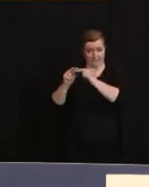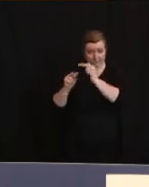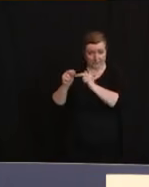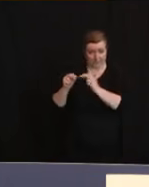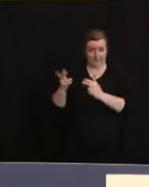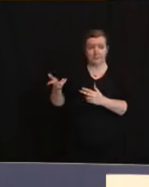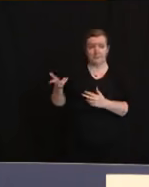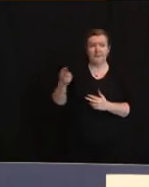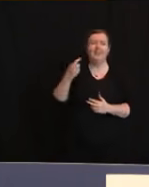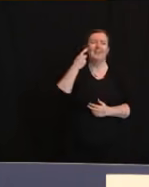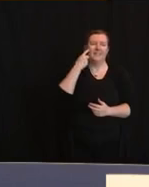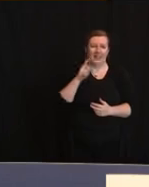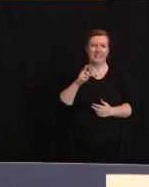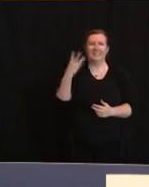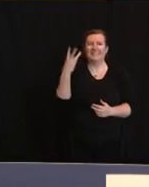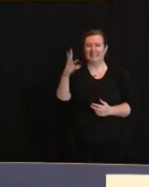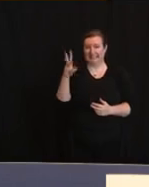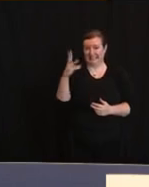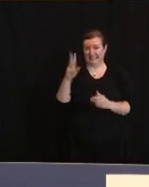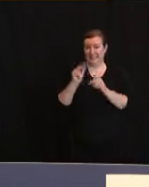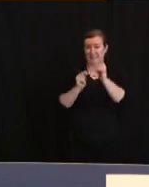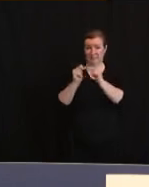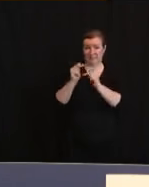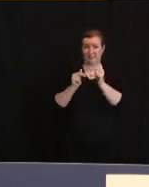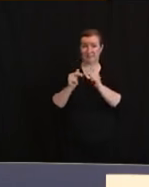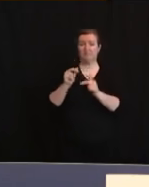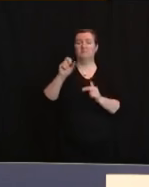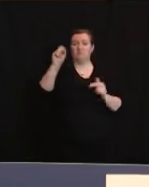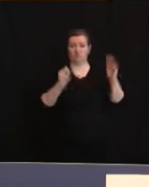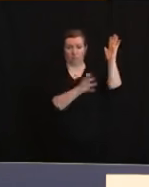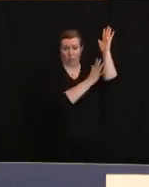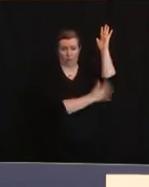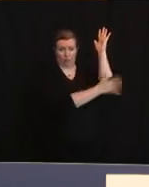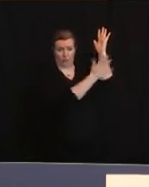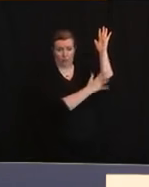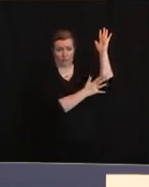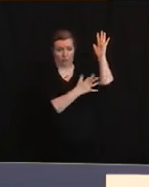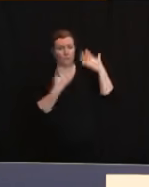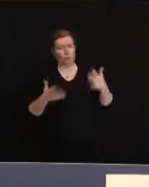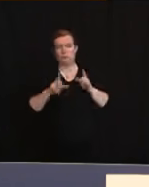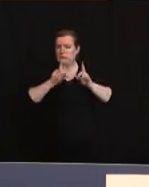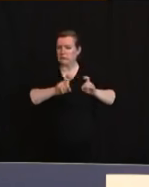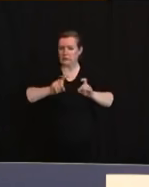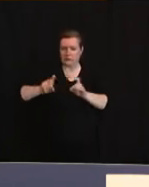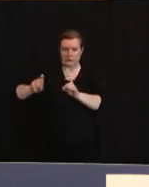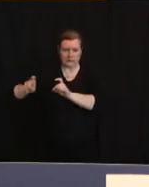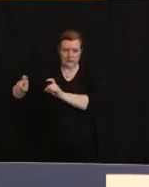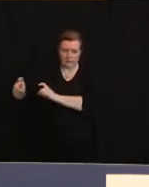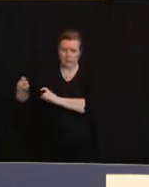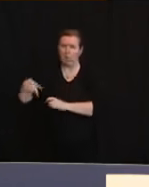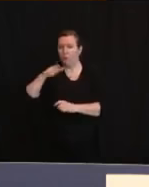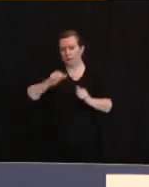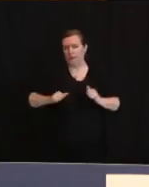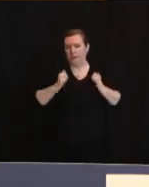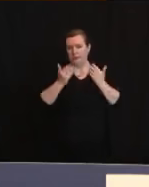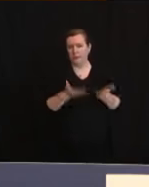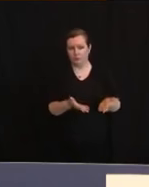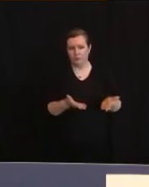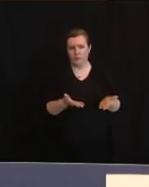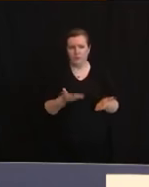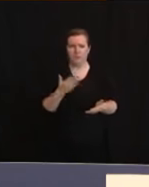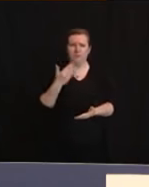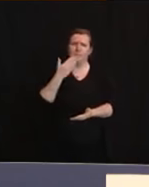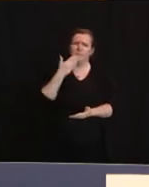care facilities, and we tested, and shout out to Cooper Health System who helped us with this.